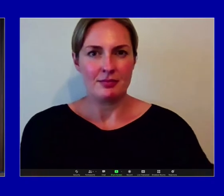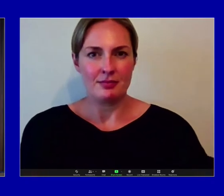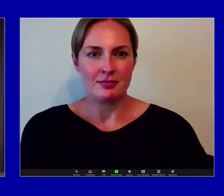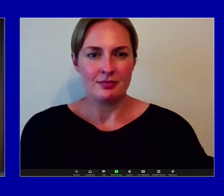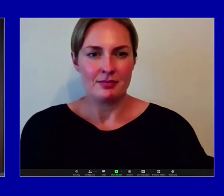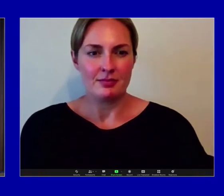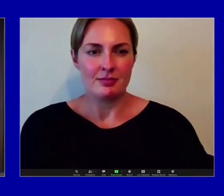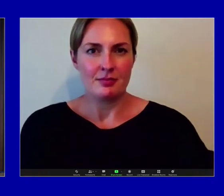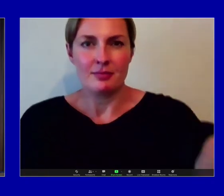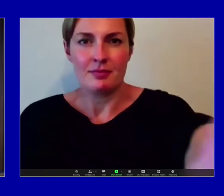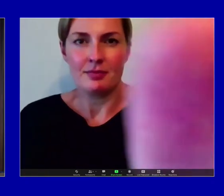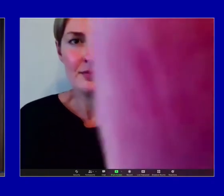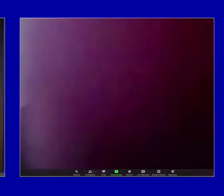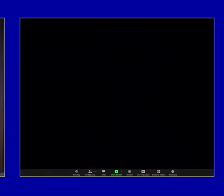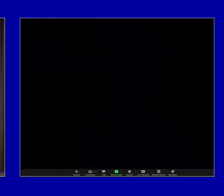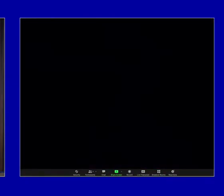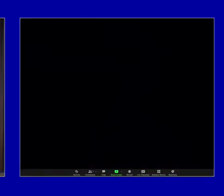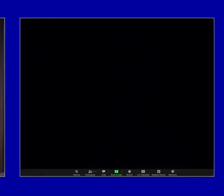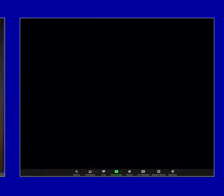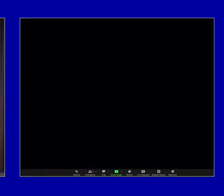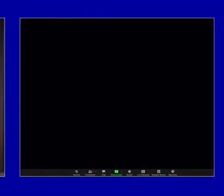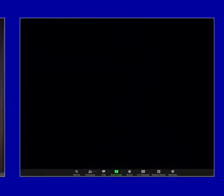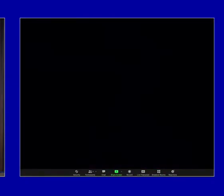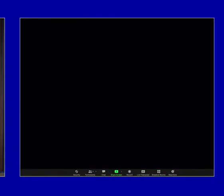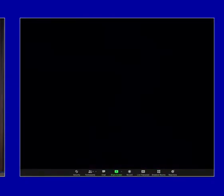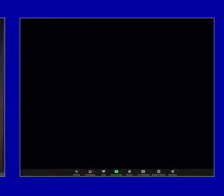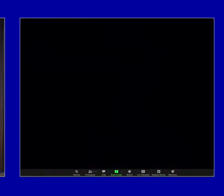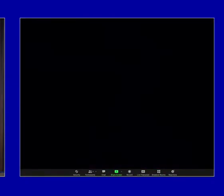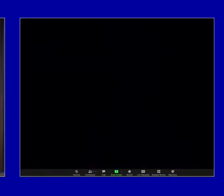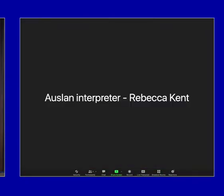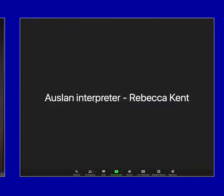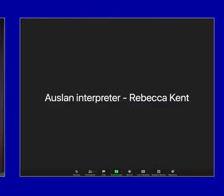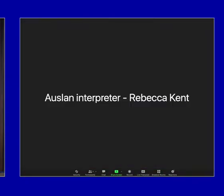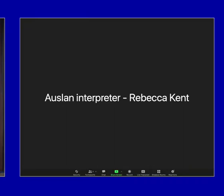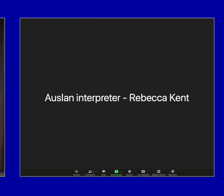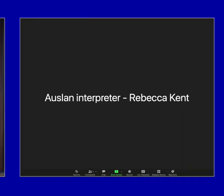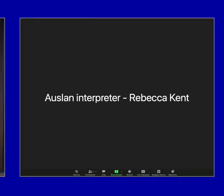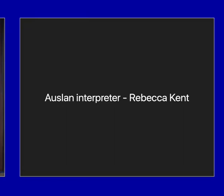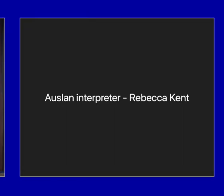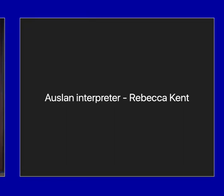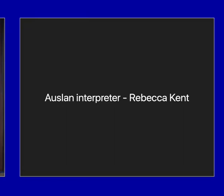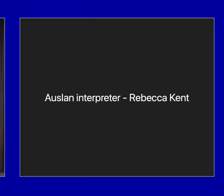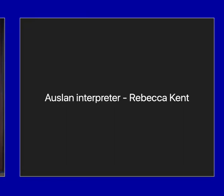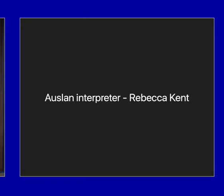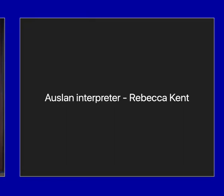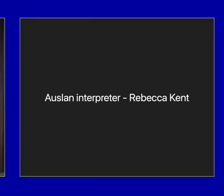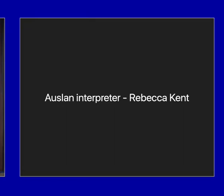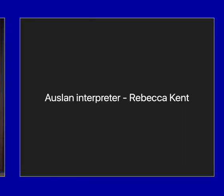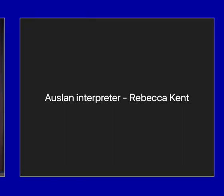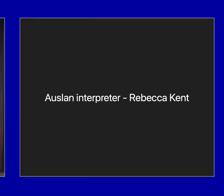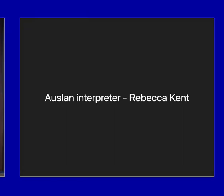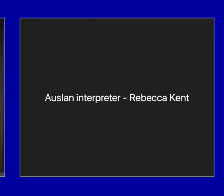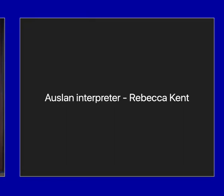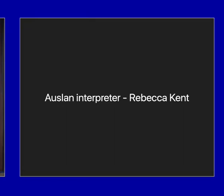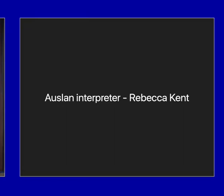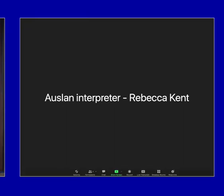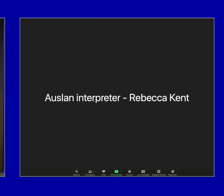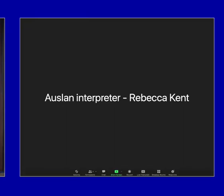So, I guess my journey with fire started back in 2014, when I had the privilege to work on a